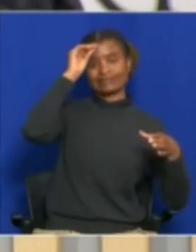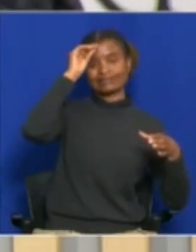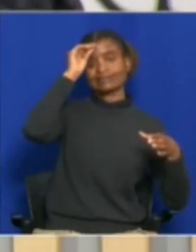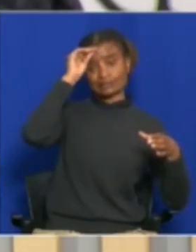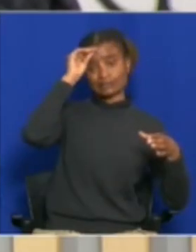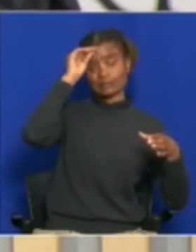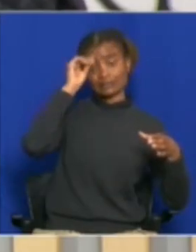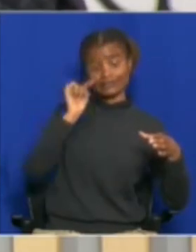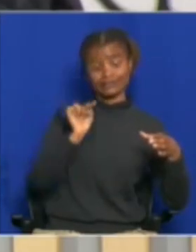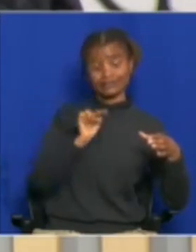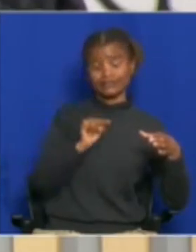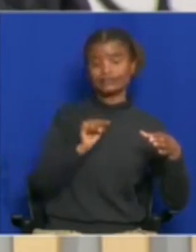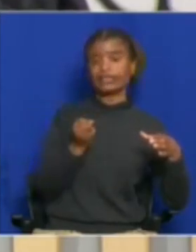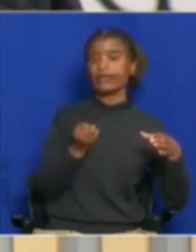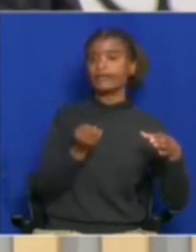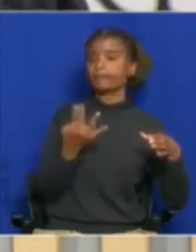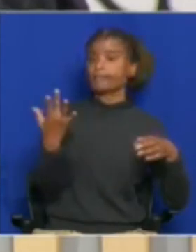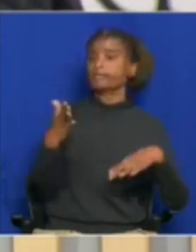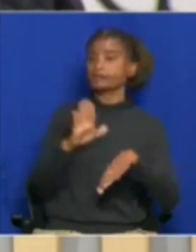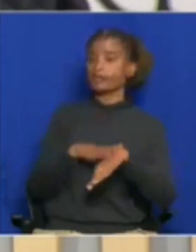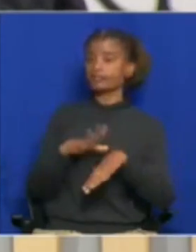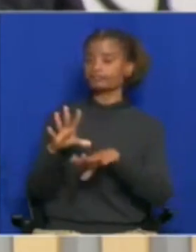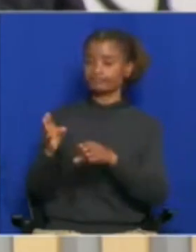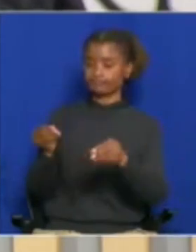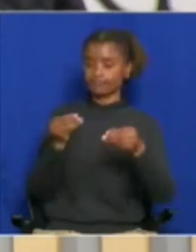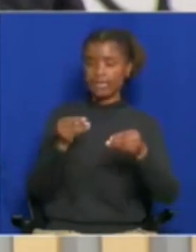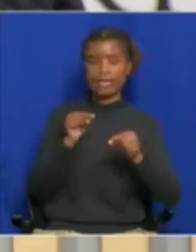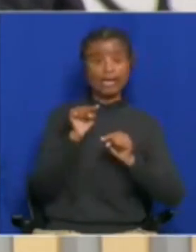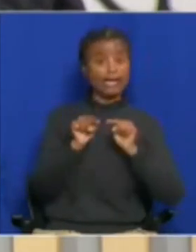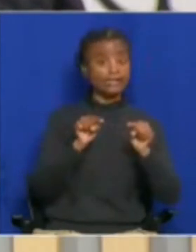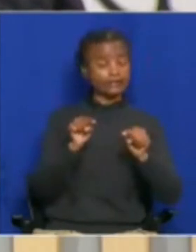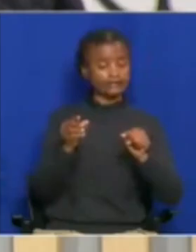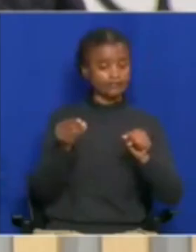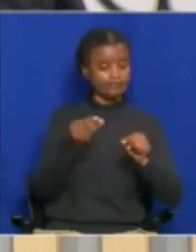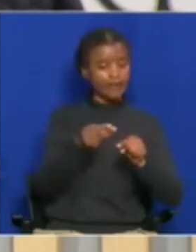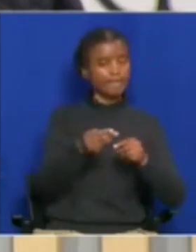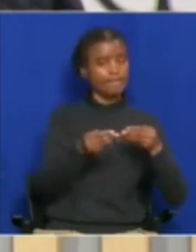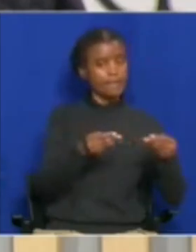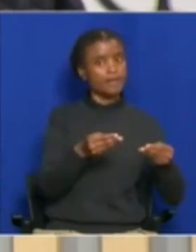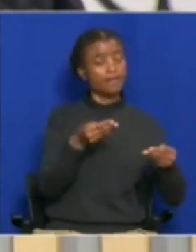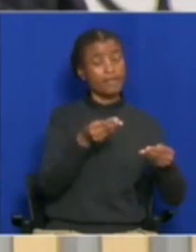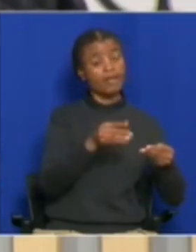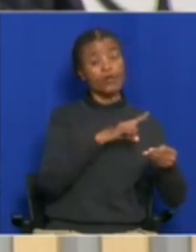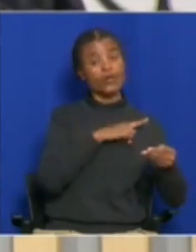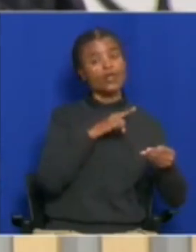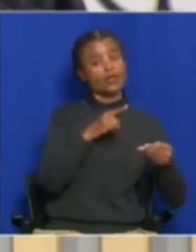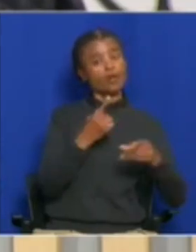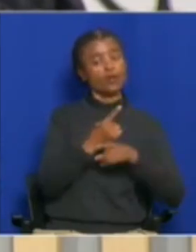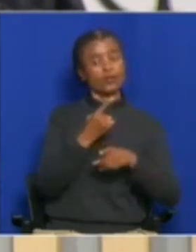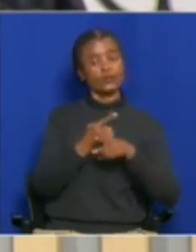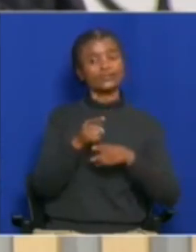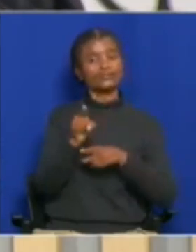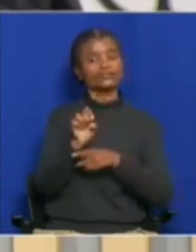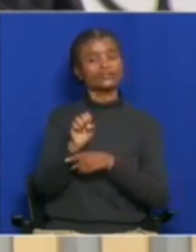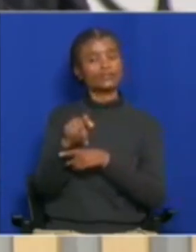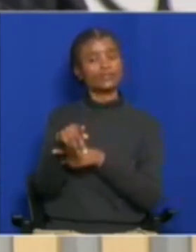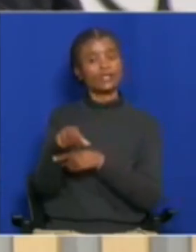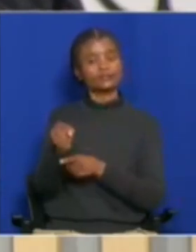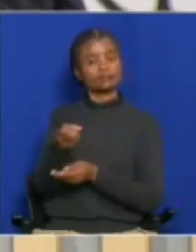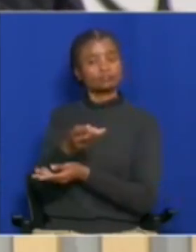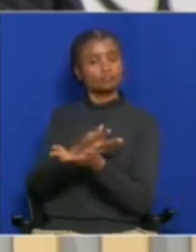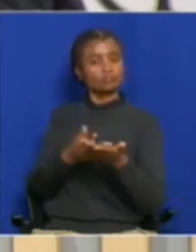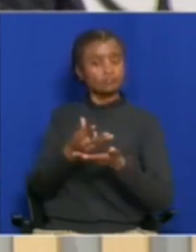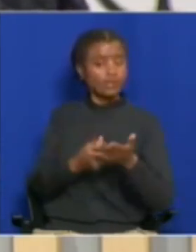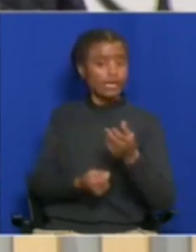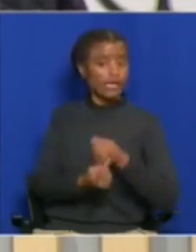time. There's active engagement with the police. There are documents that are shared. There's information that